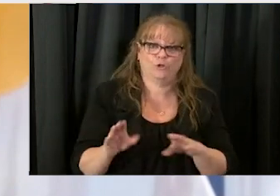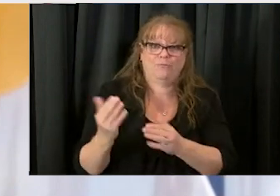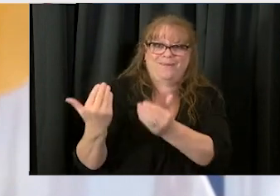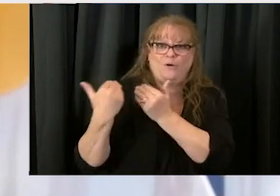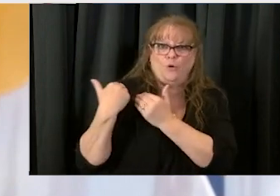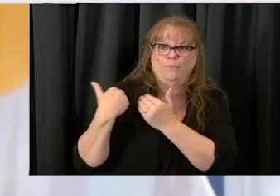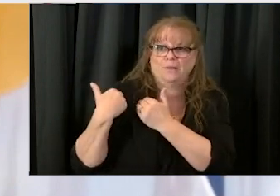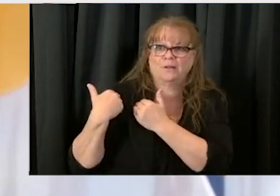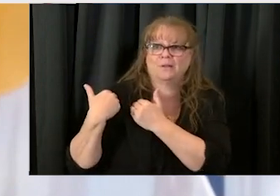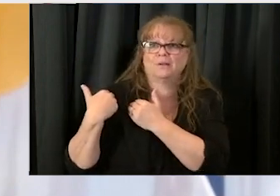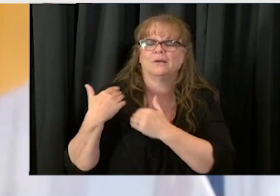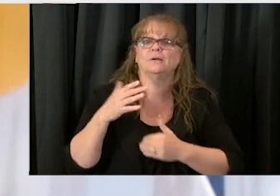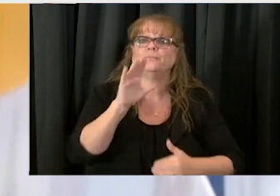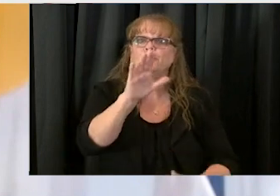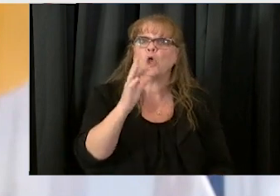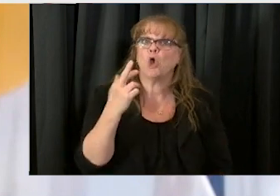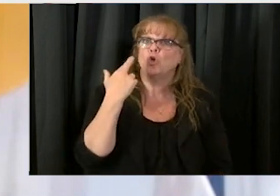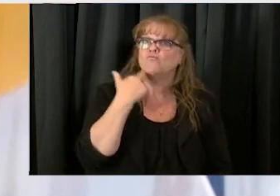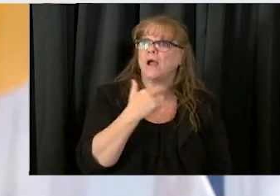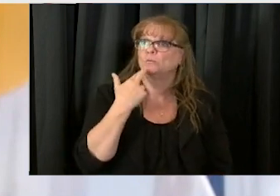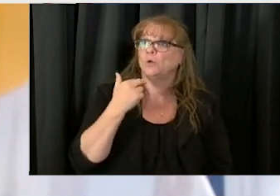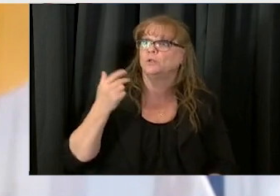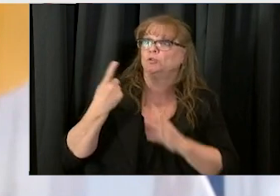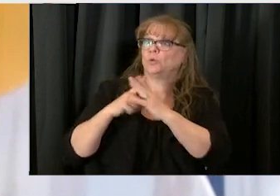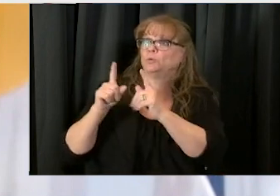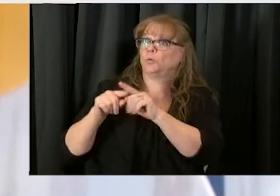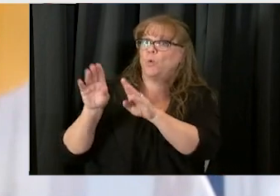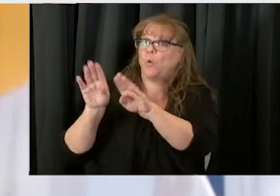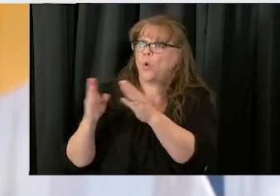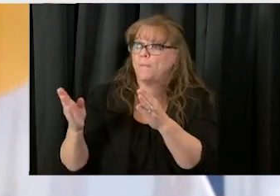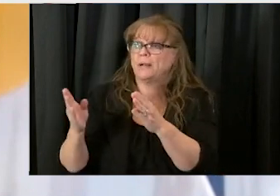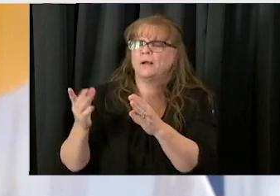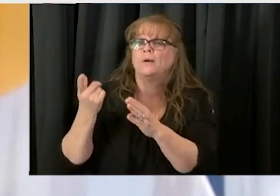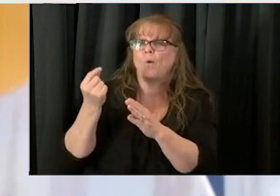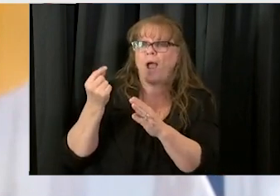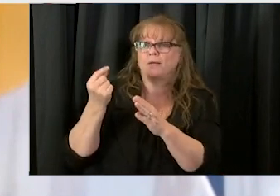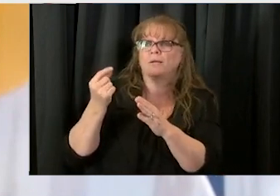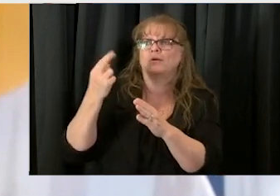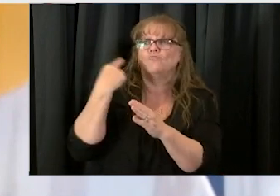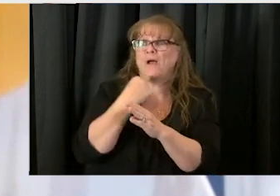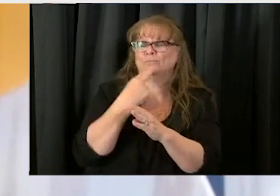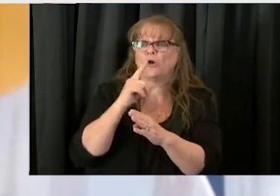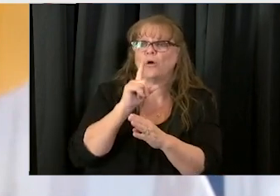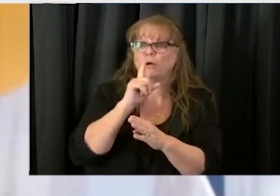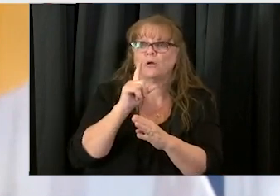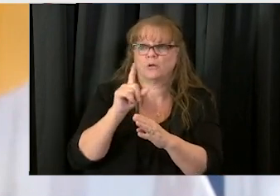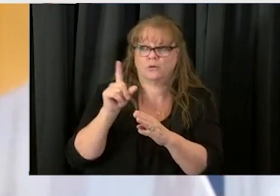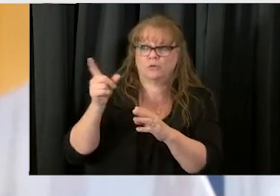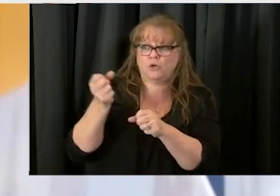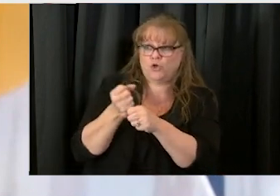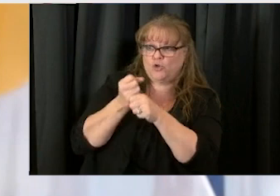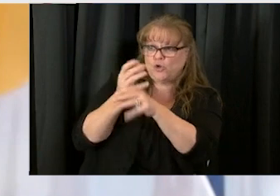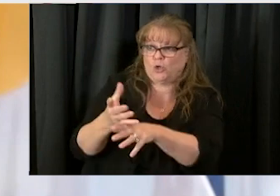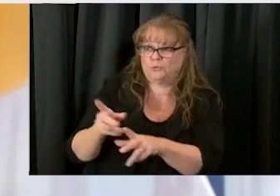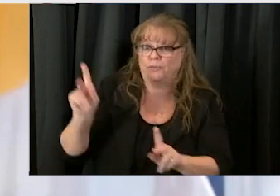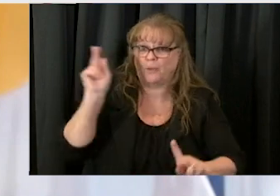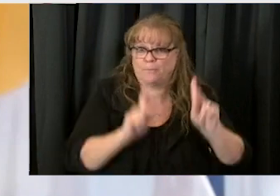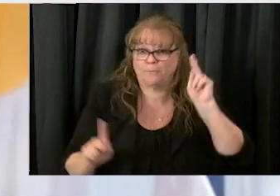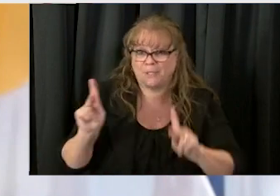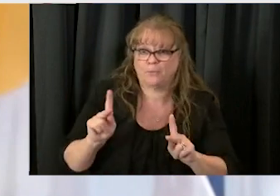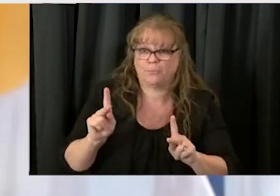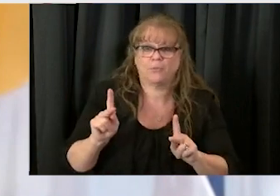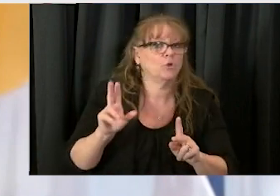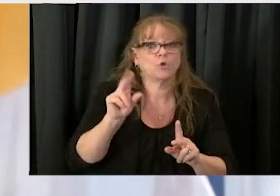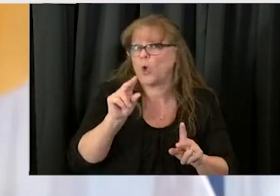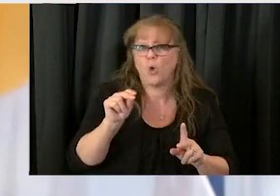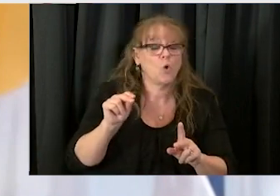restaurant, right? So if you go out with your family, those you live with, to a restaurant, that is low to moderate risk, not zero risk, just as shopping